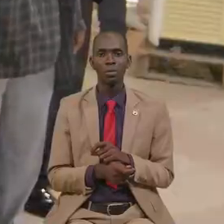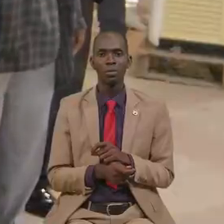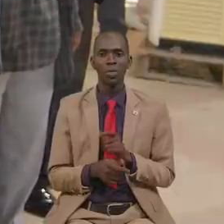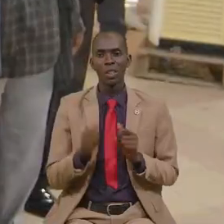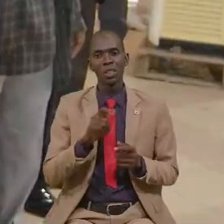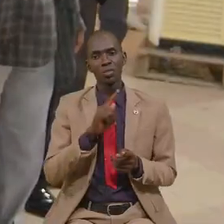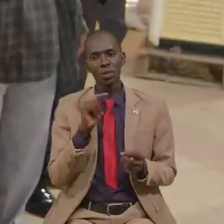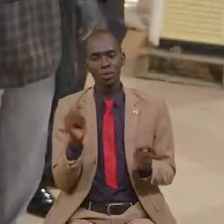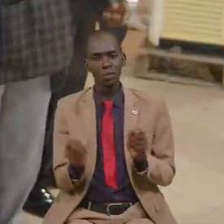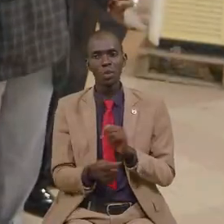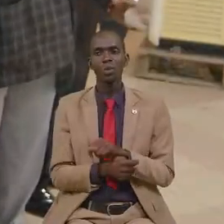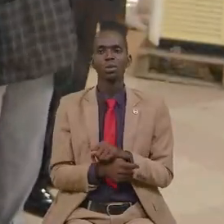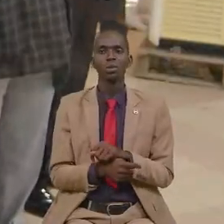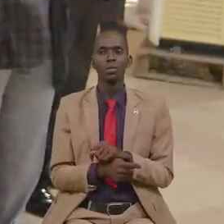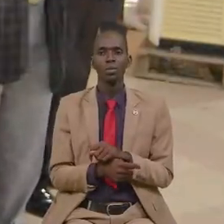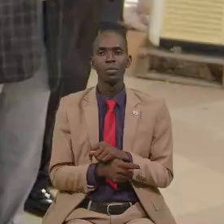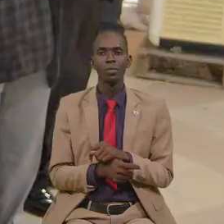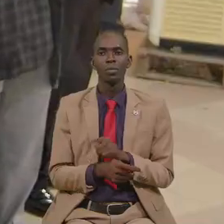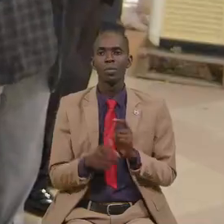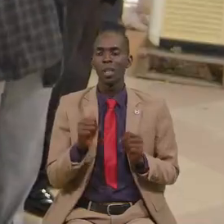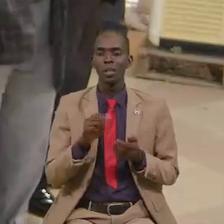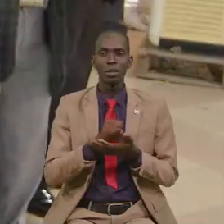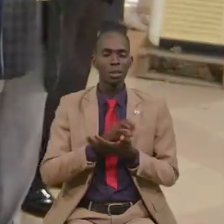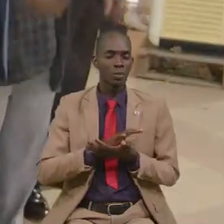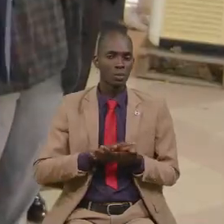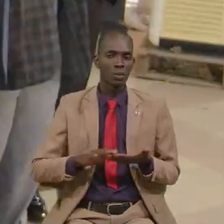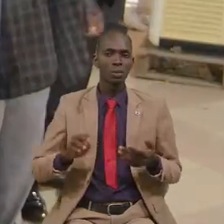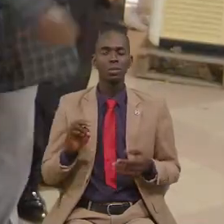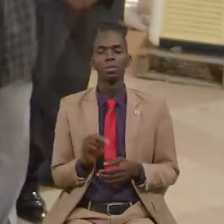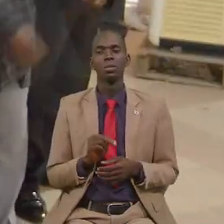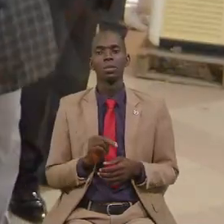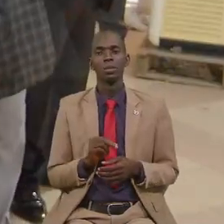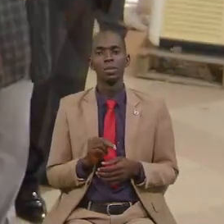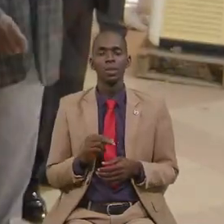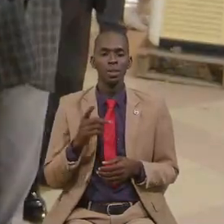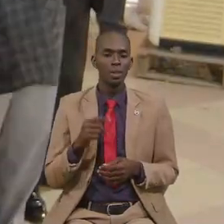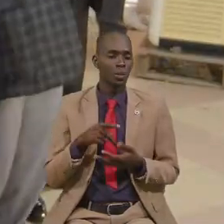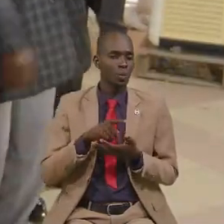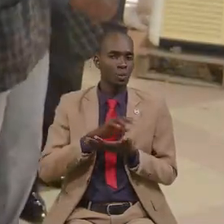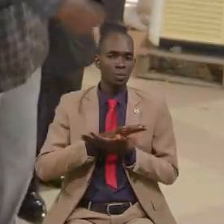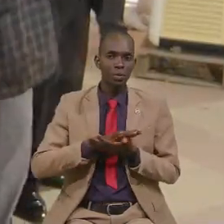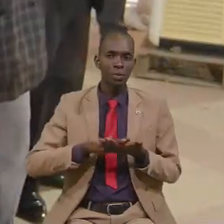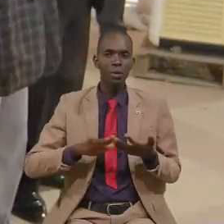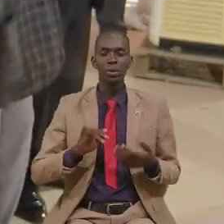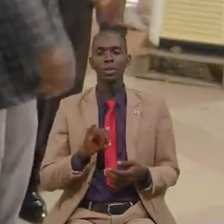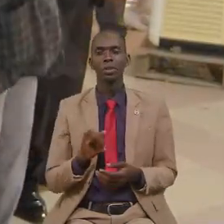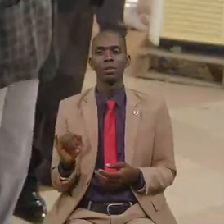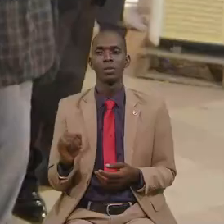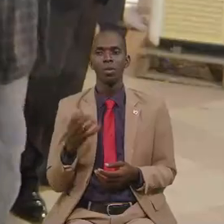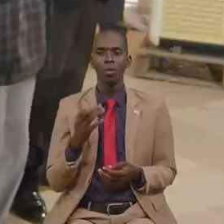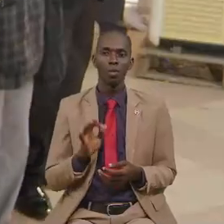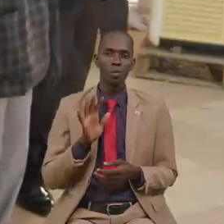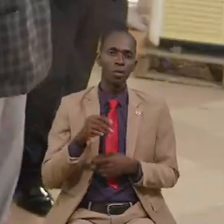transformation, a sanctification, a purifying of your heart,